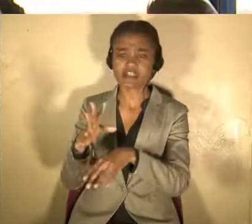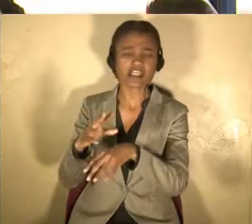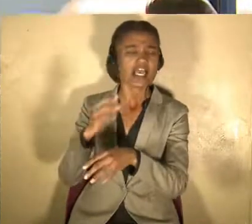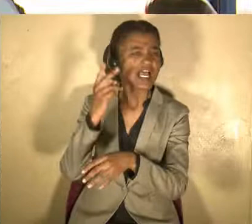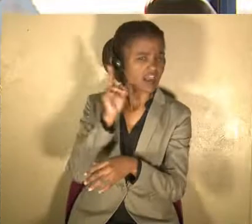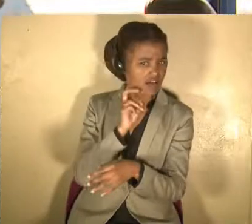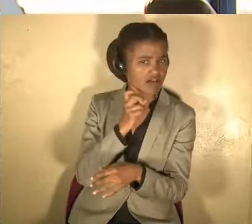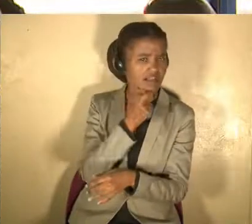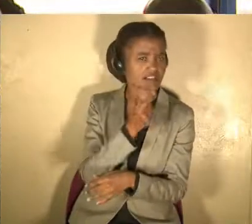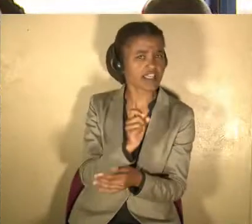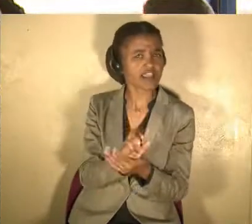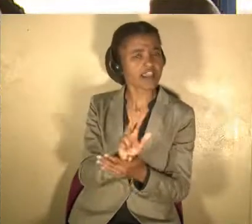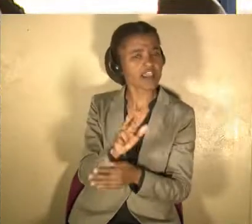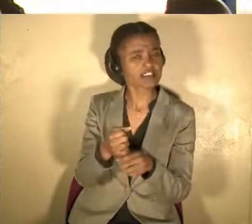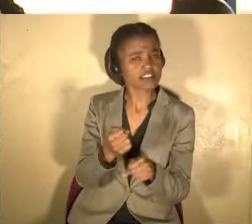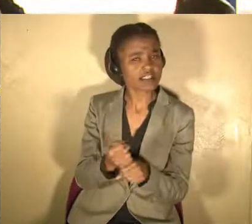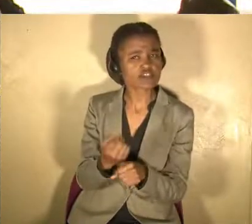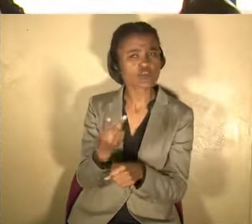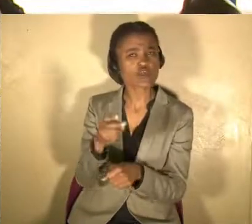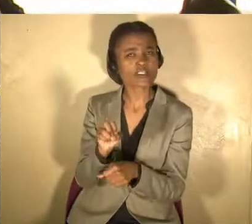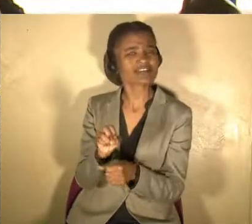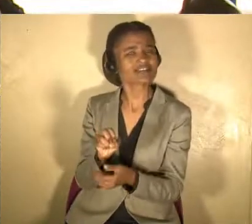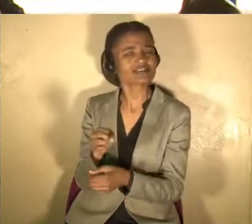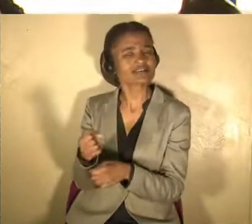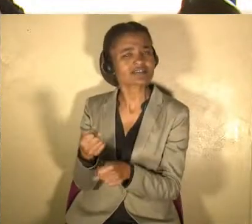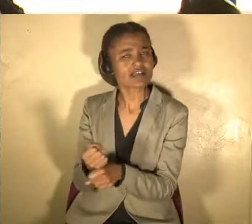issue i-addressa kanjani because umntwana noma ngaba